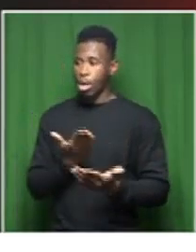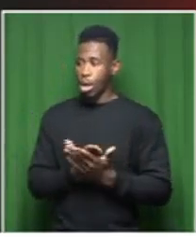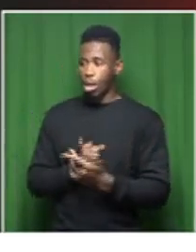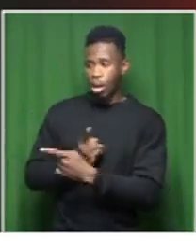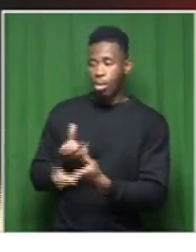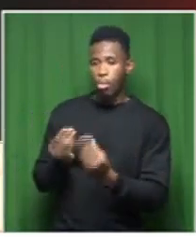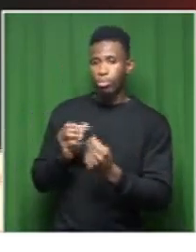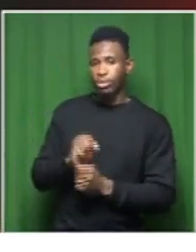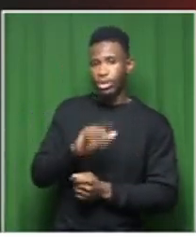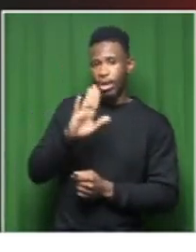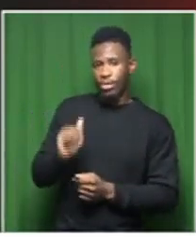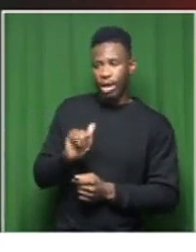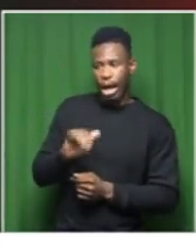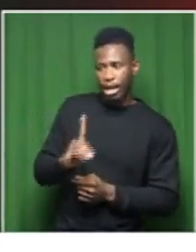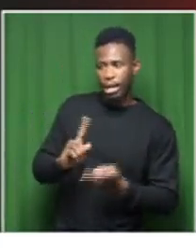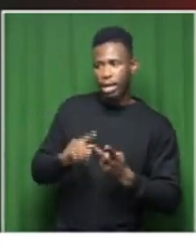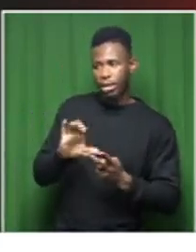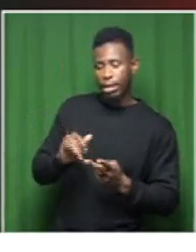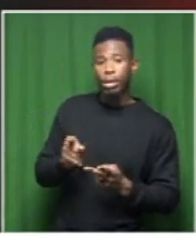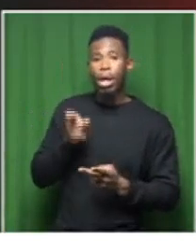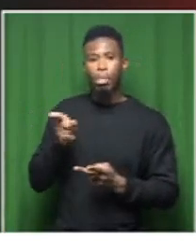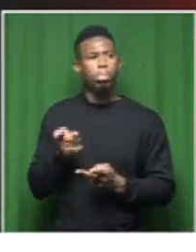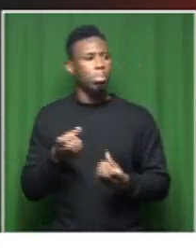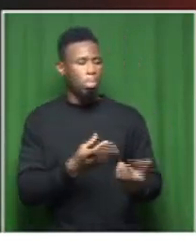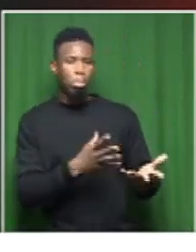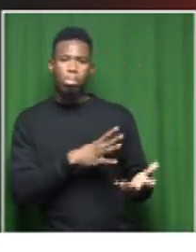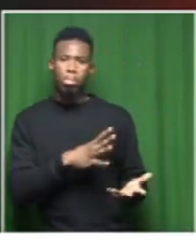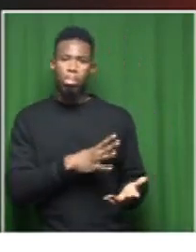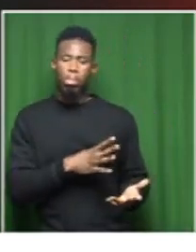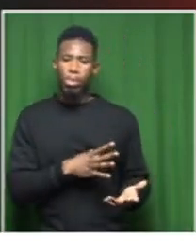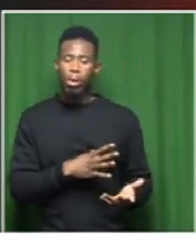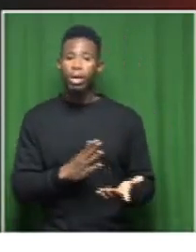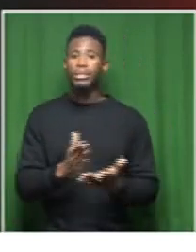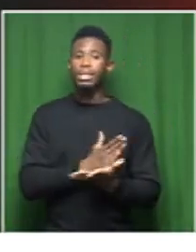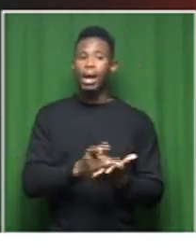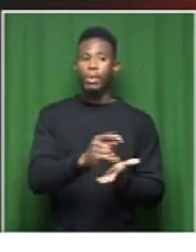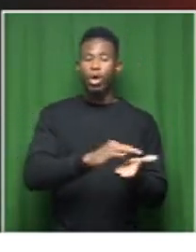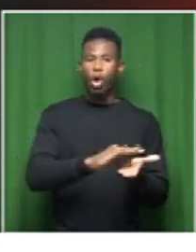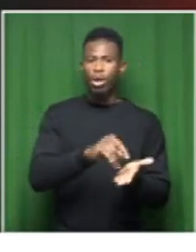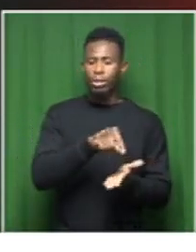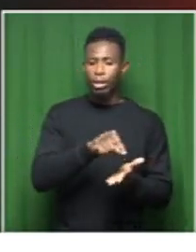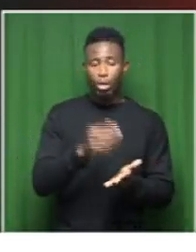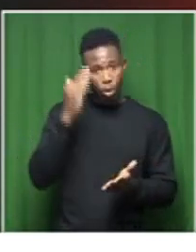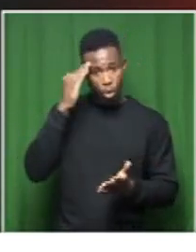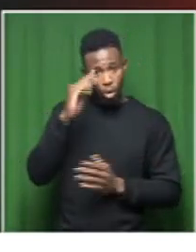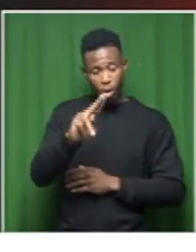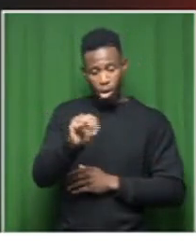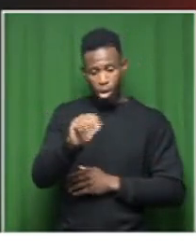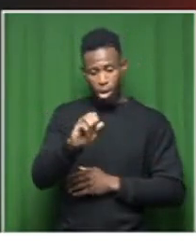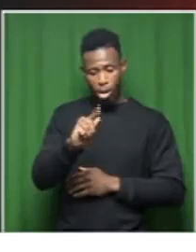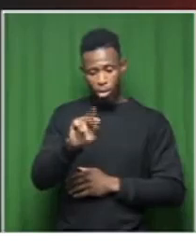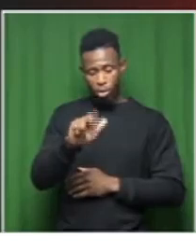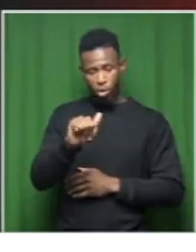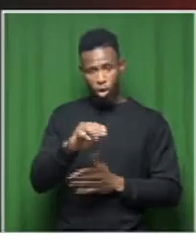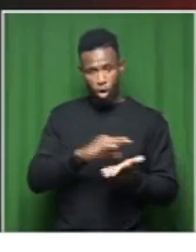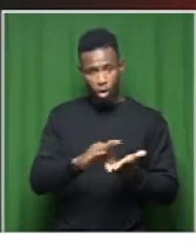South African documents? And they are given. Now, they found that some of the contracts is not even, a notarial contract, you need a lawyer to